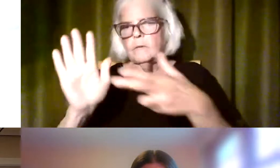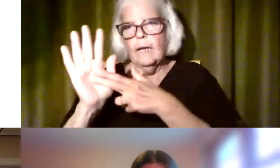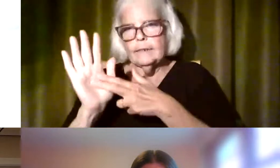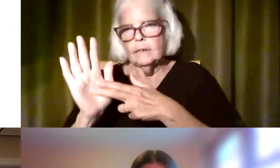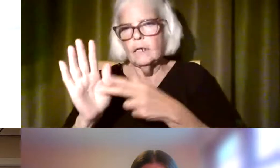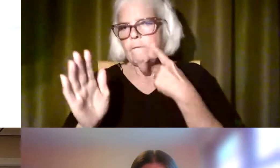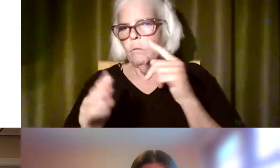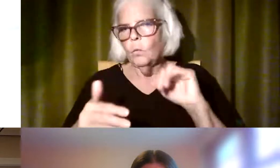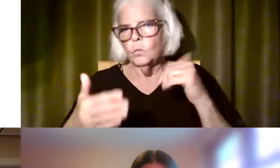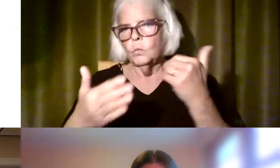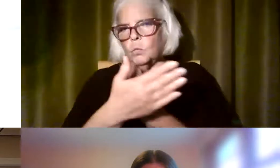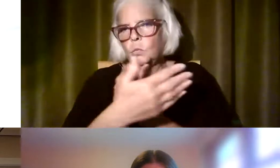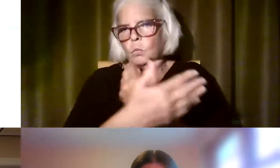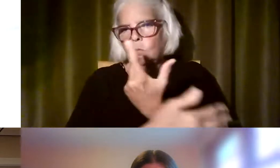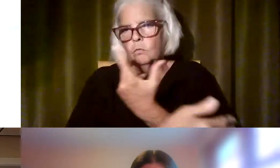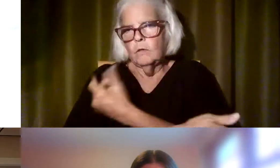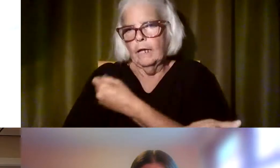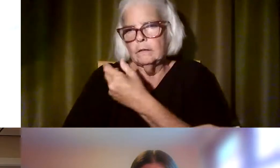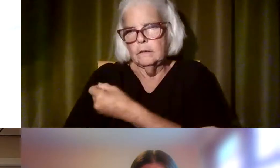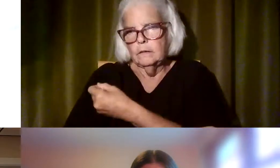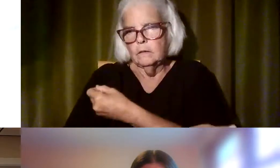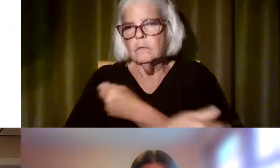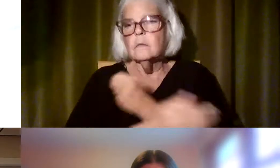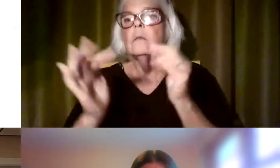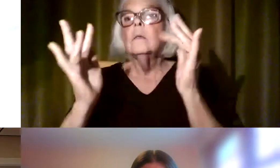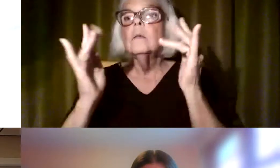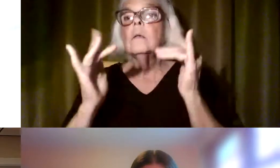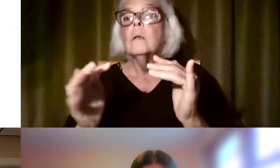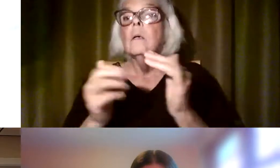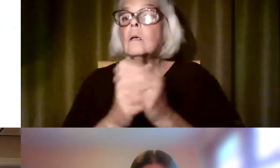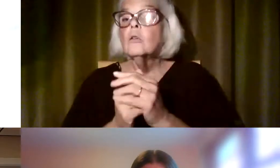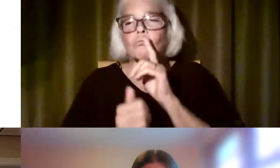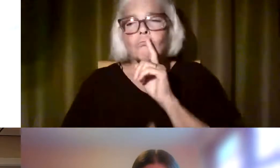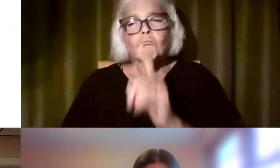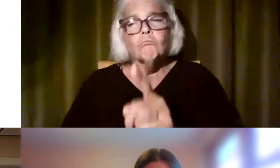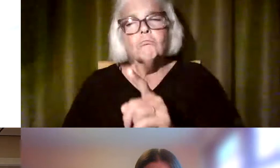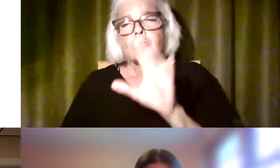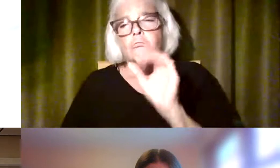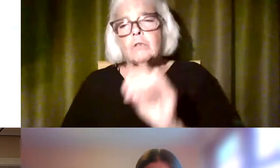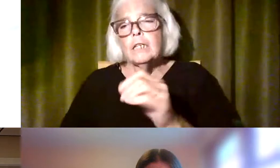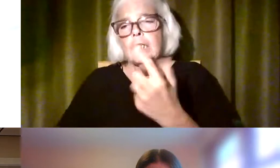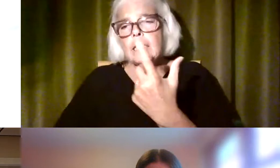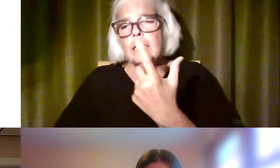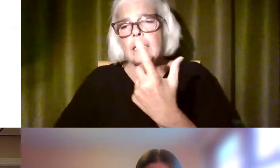the vaccine team has done an excellent job of really engaging community partners and